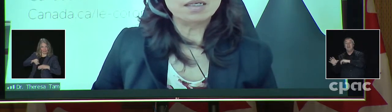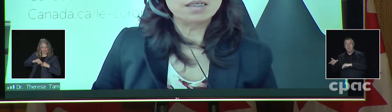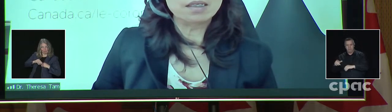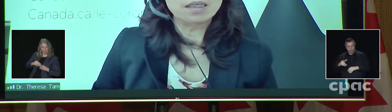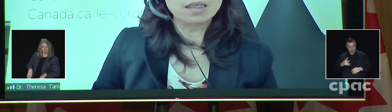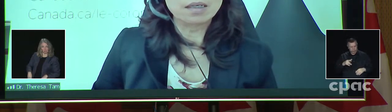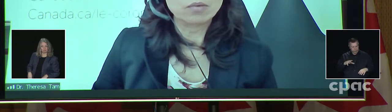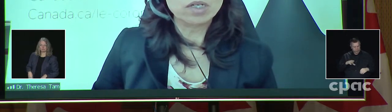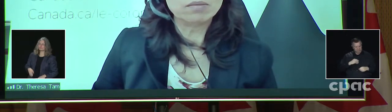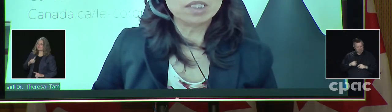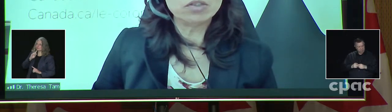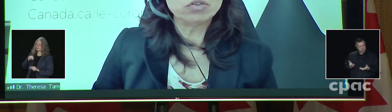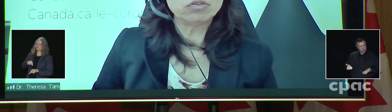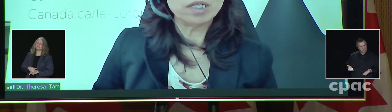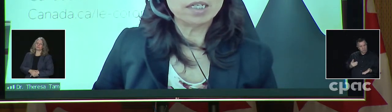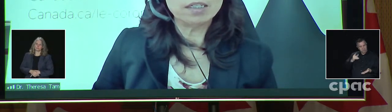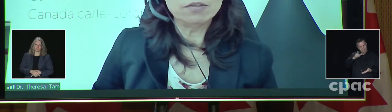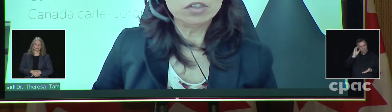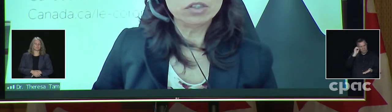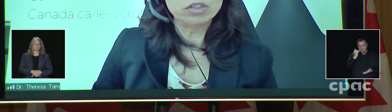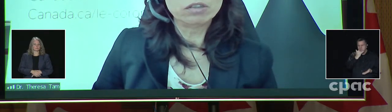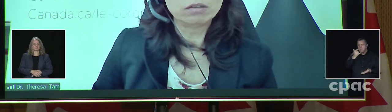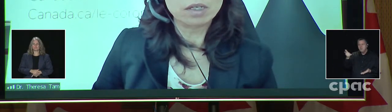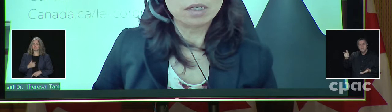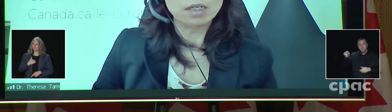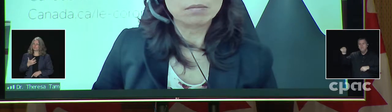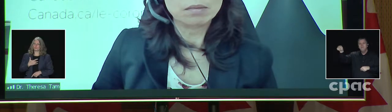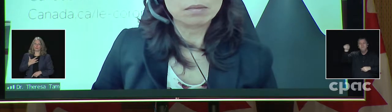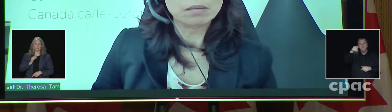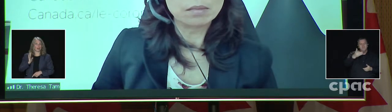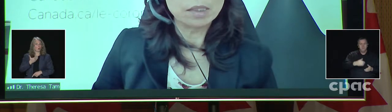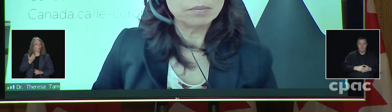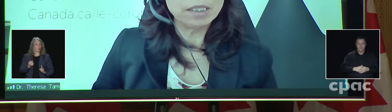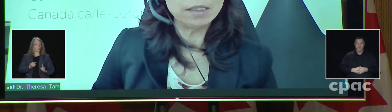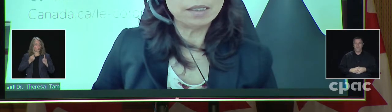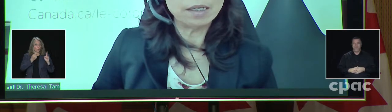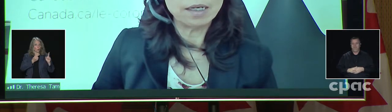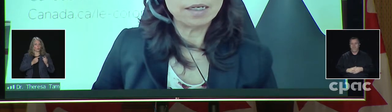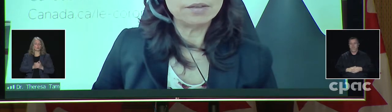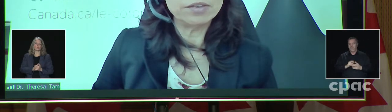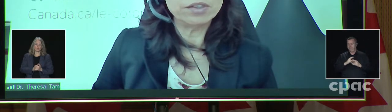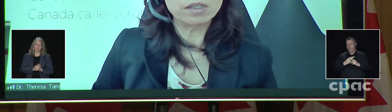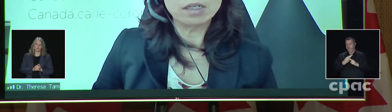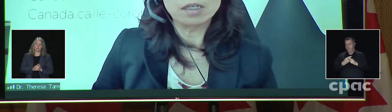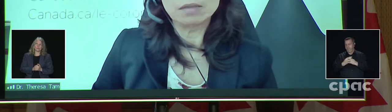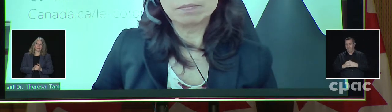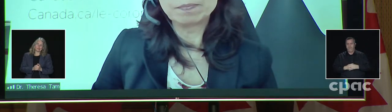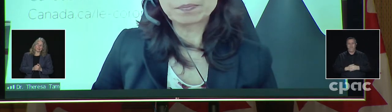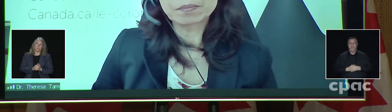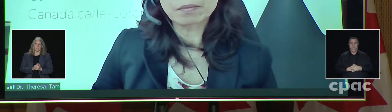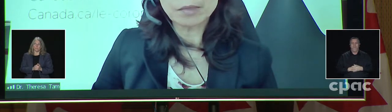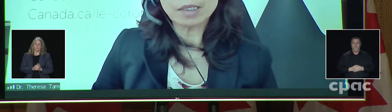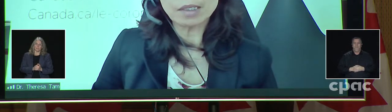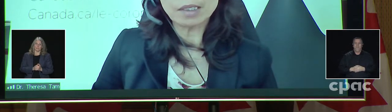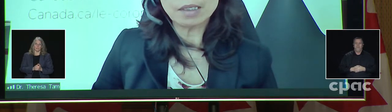I think one must strive to be as